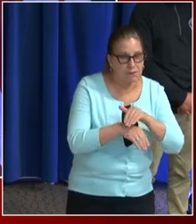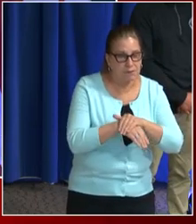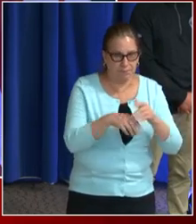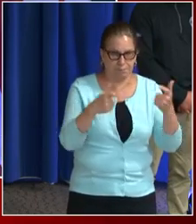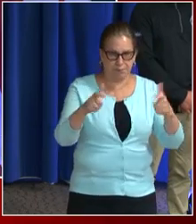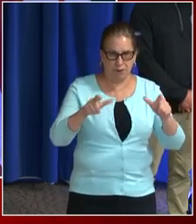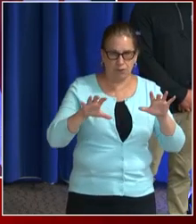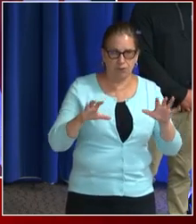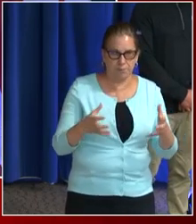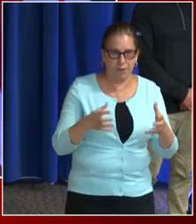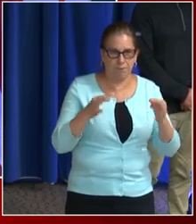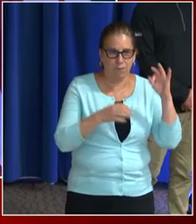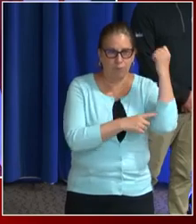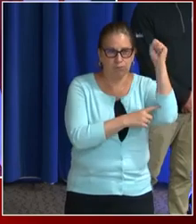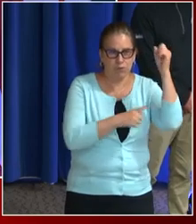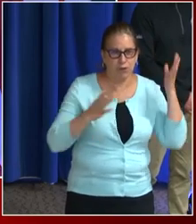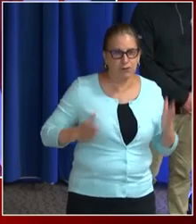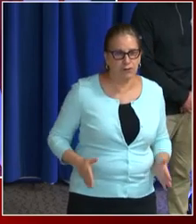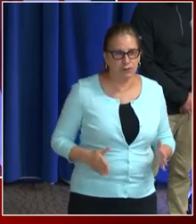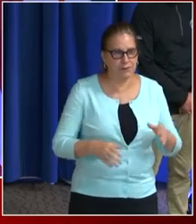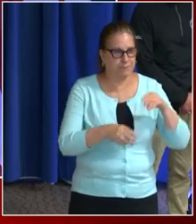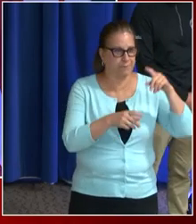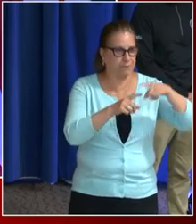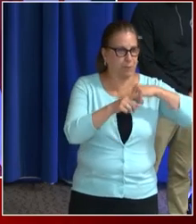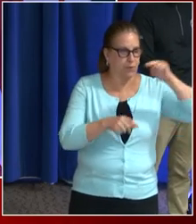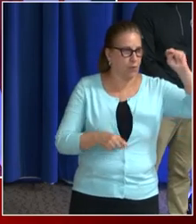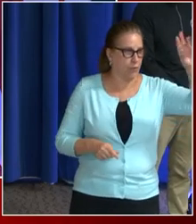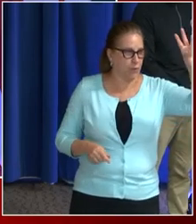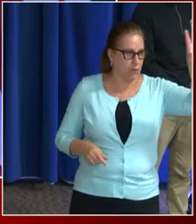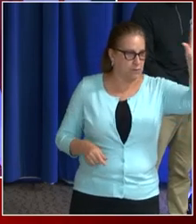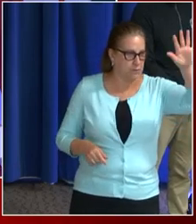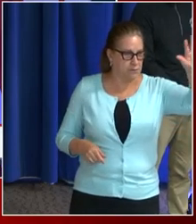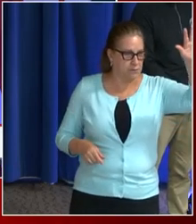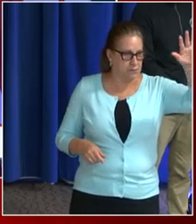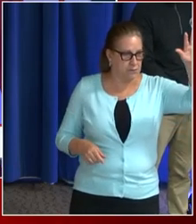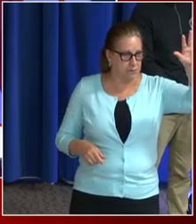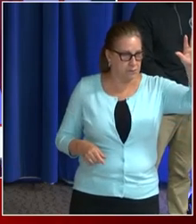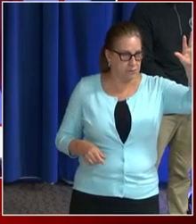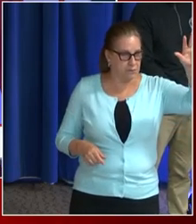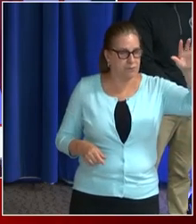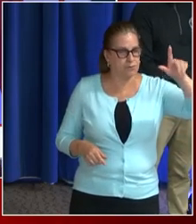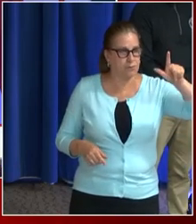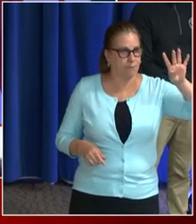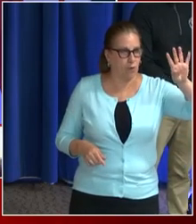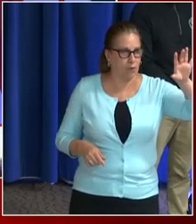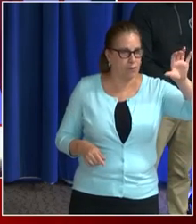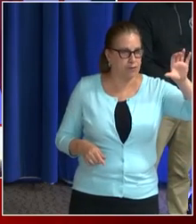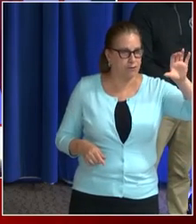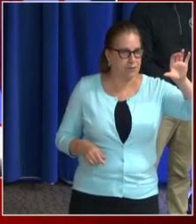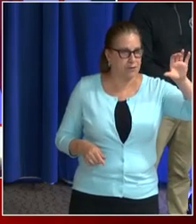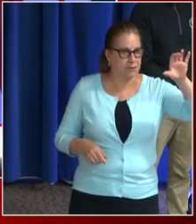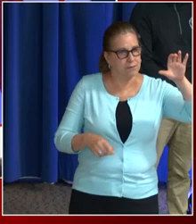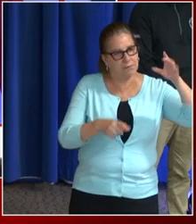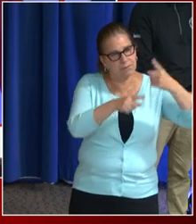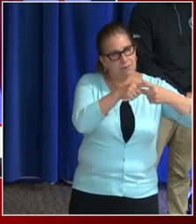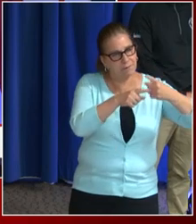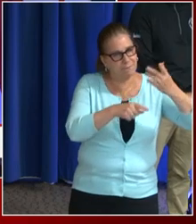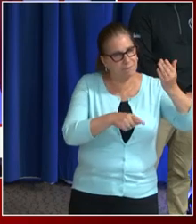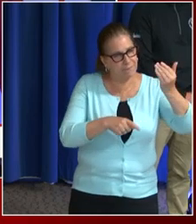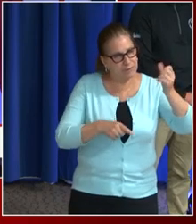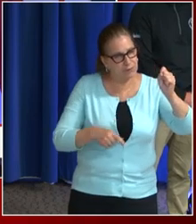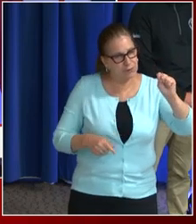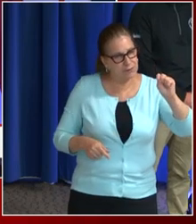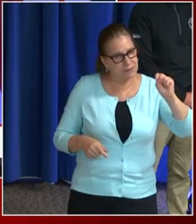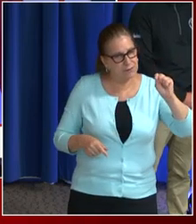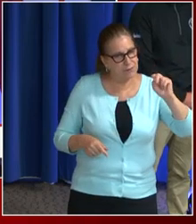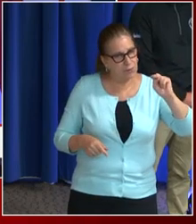northwest area of the city. In the 2400 block of 14th Street Northwest, we started to see behavior